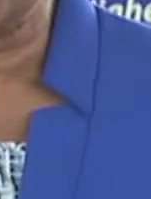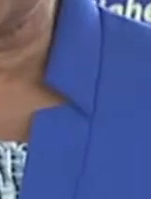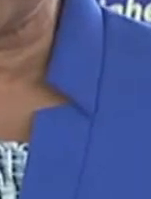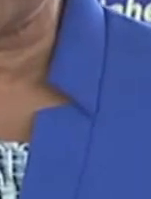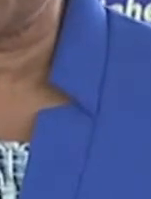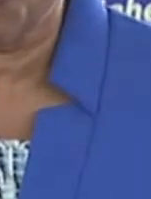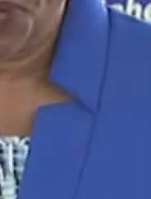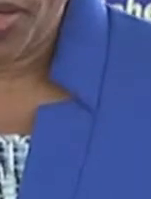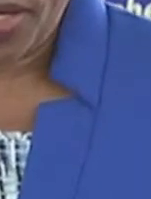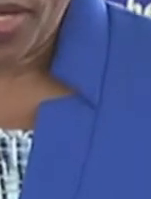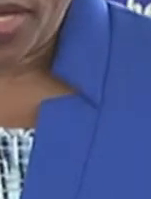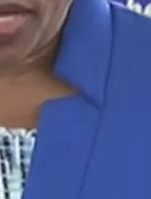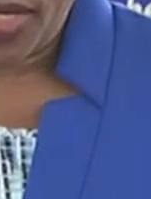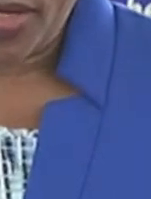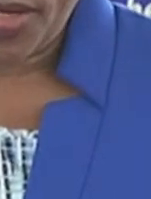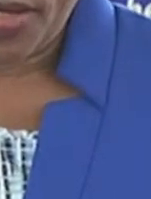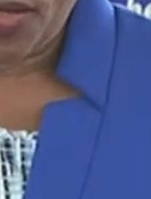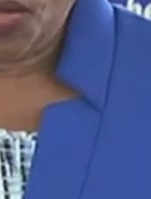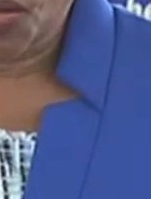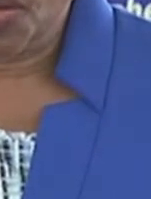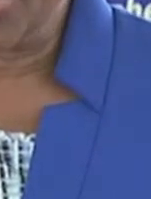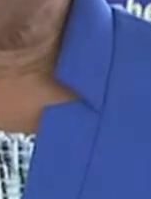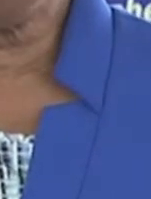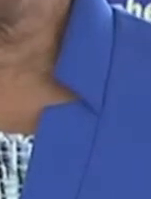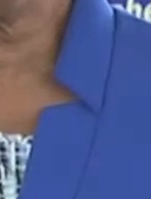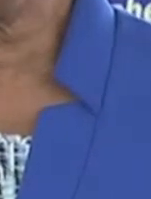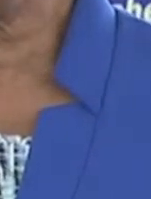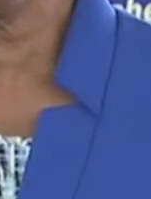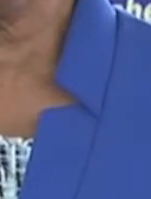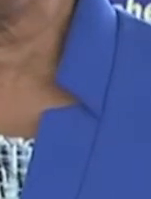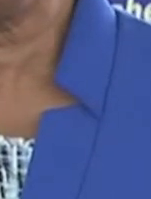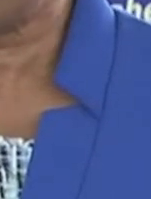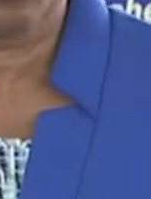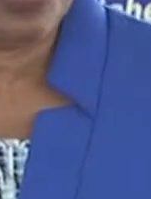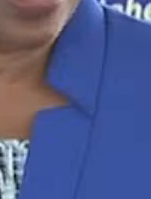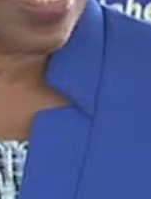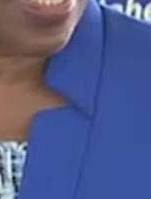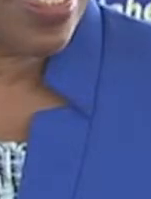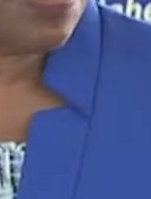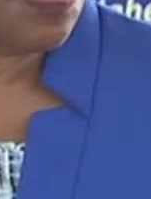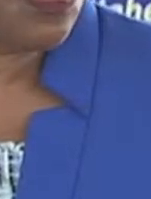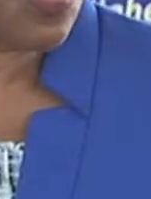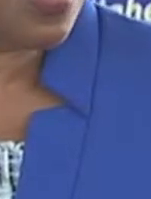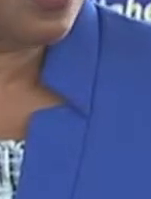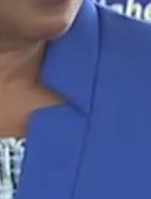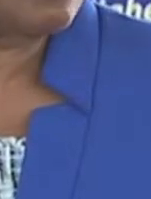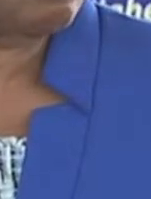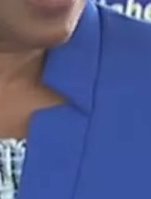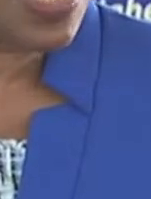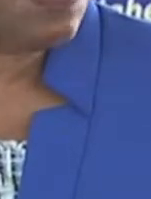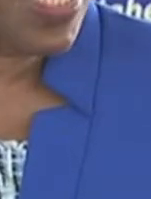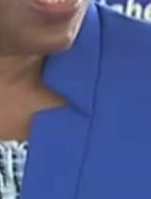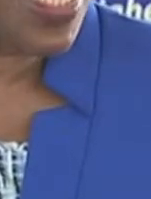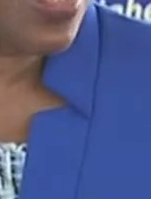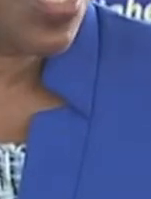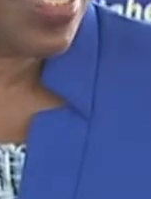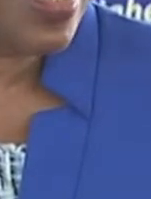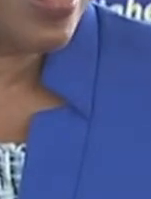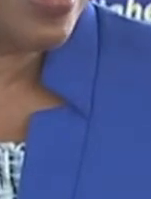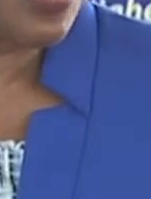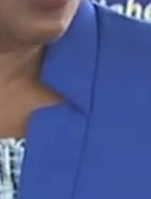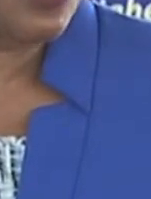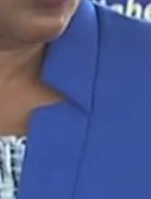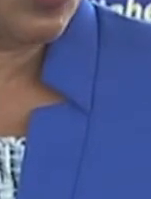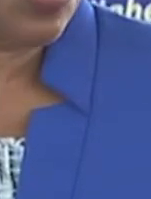standing committee. And so I want to wish you good listening. Please be